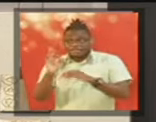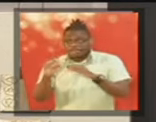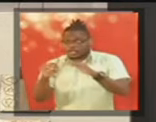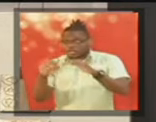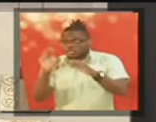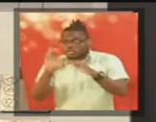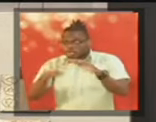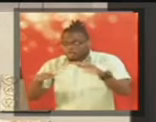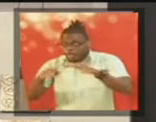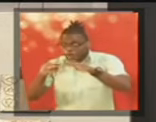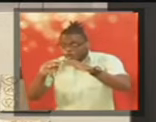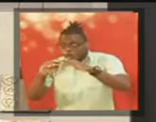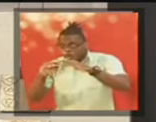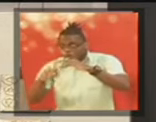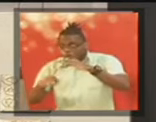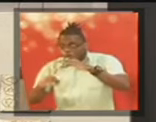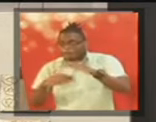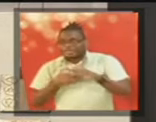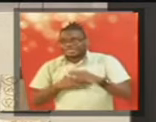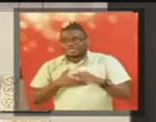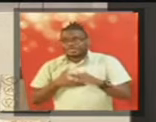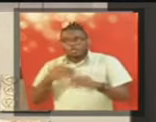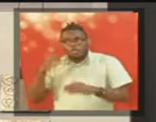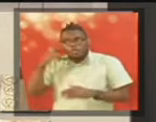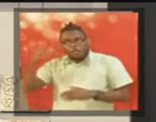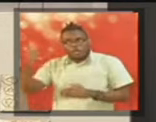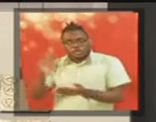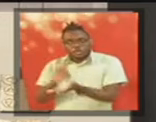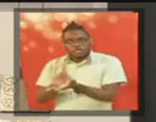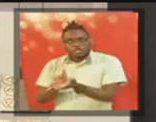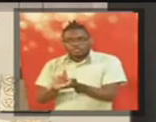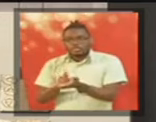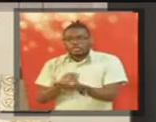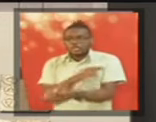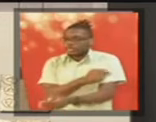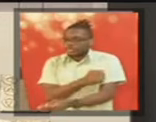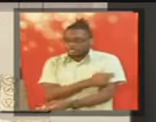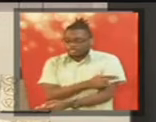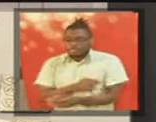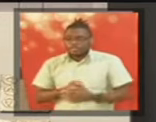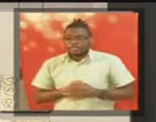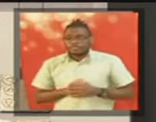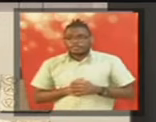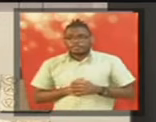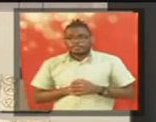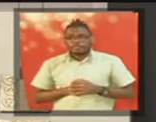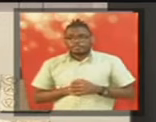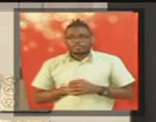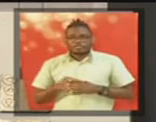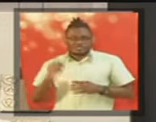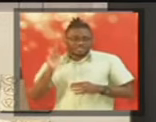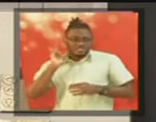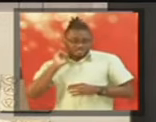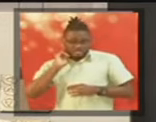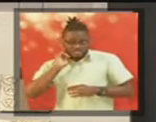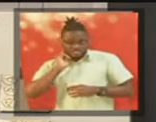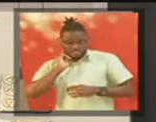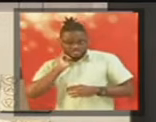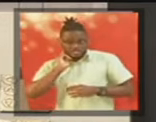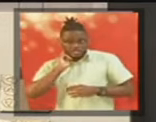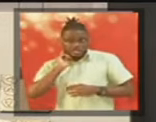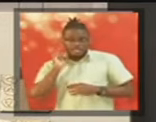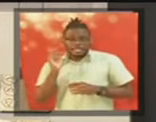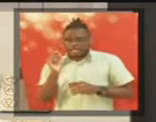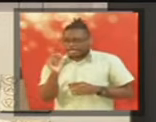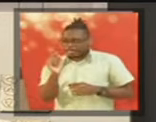make contact with the health professionals. Mm-hmm. The only difference really is with the pulse, and the pulse can be a little faster in children, and that is